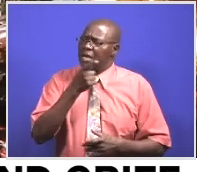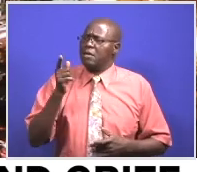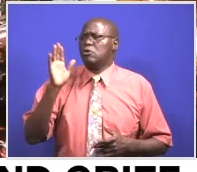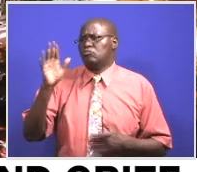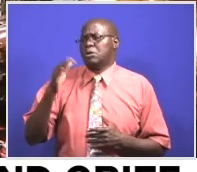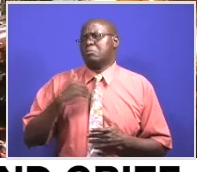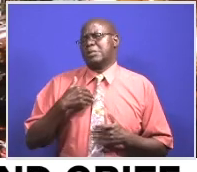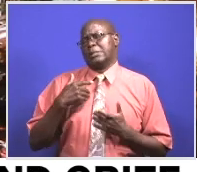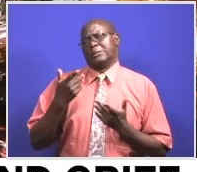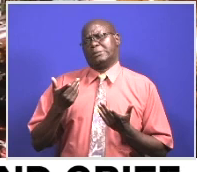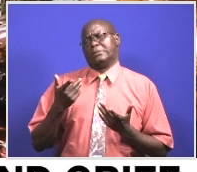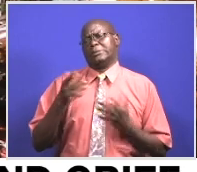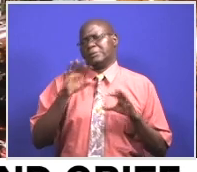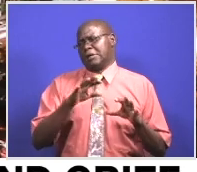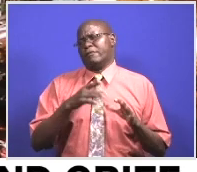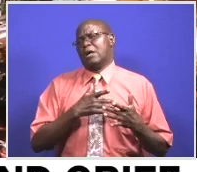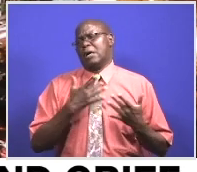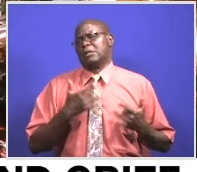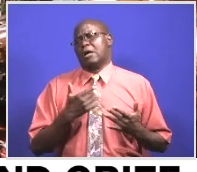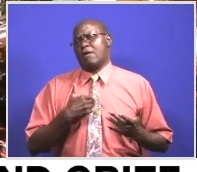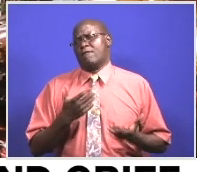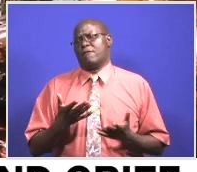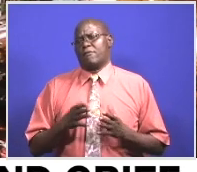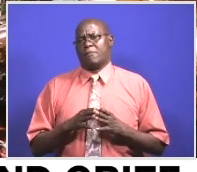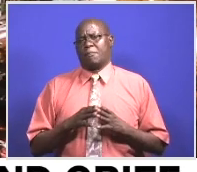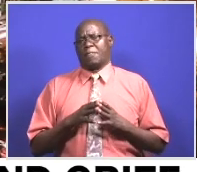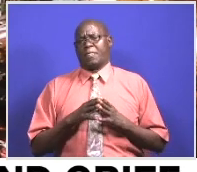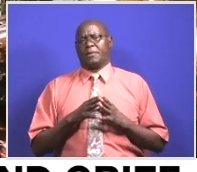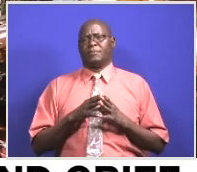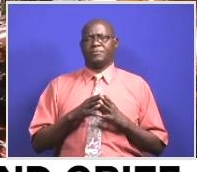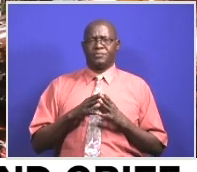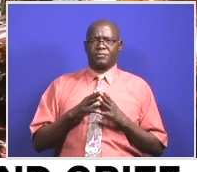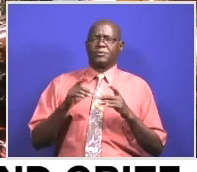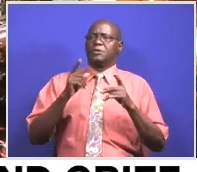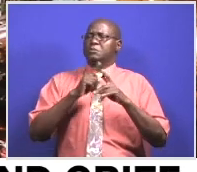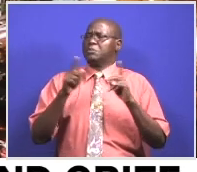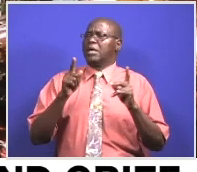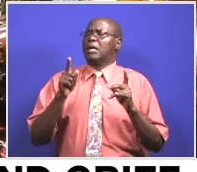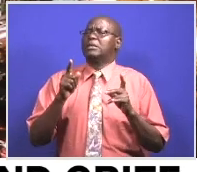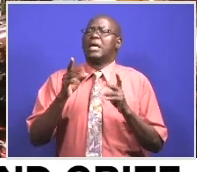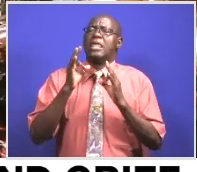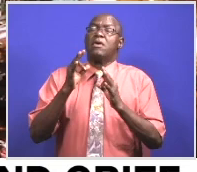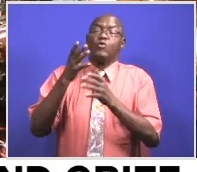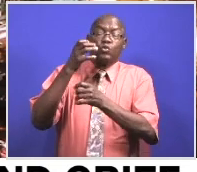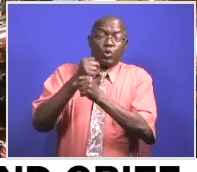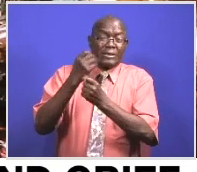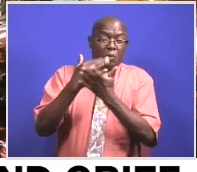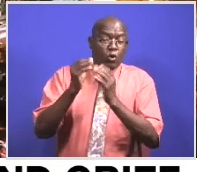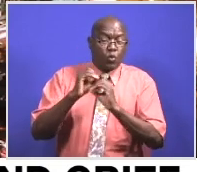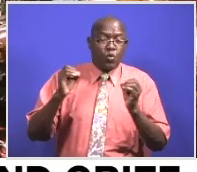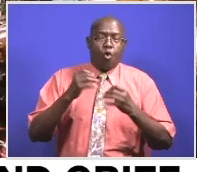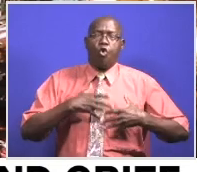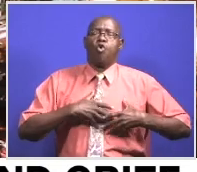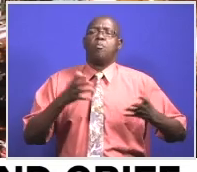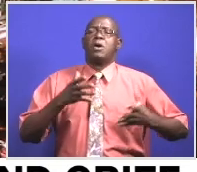if you do not trust them, don't open up. Mm. Because you can get hurt when you open up to someone you don't trust and you hear your story all